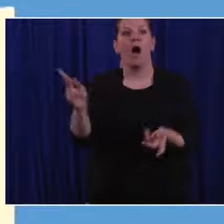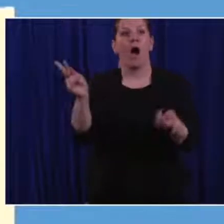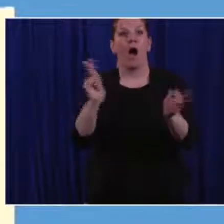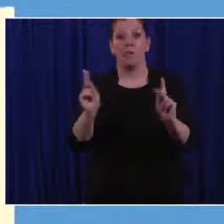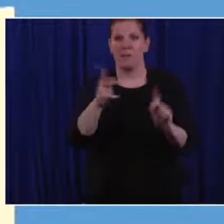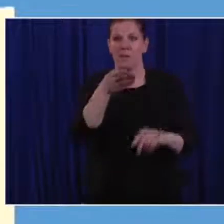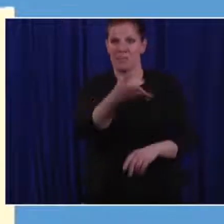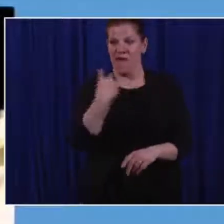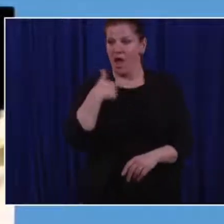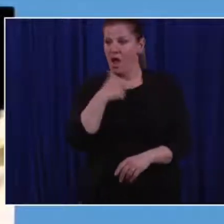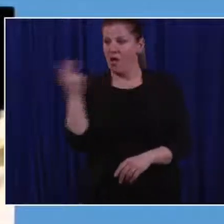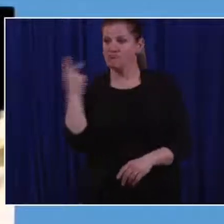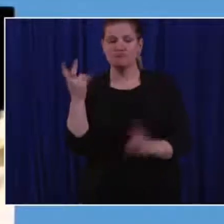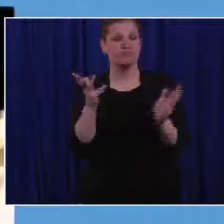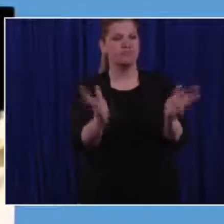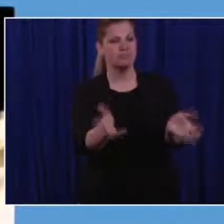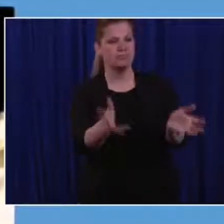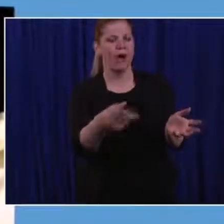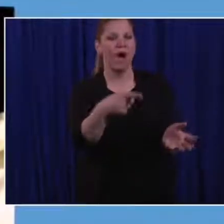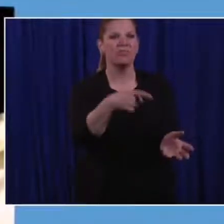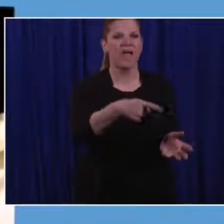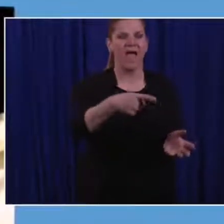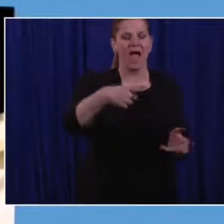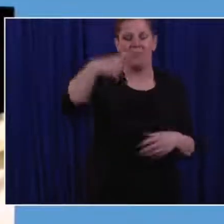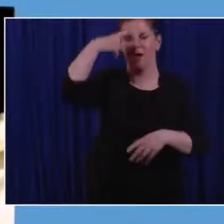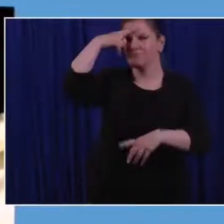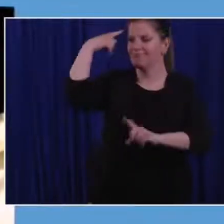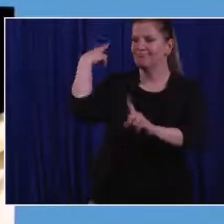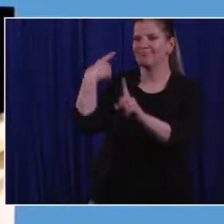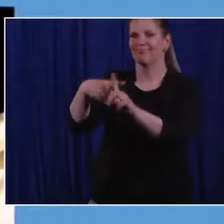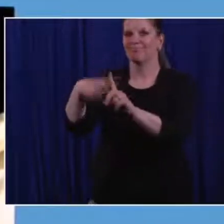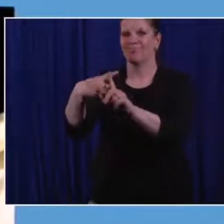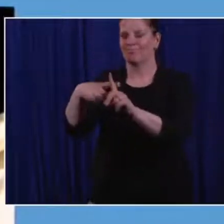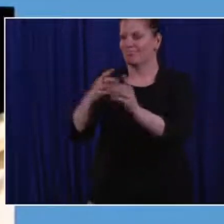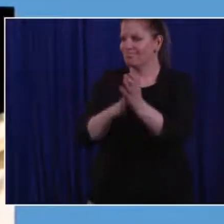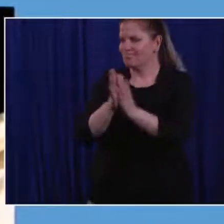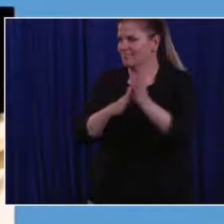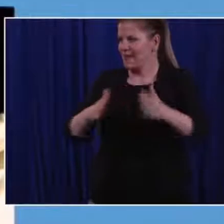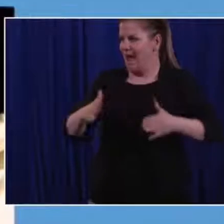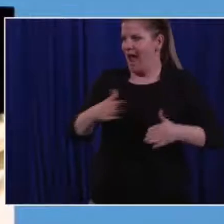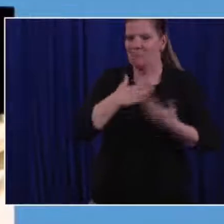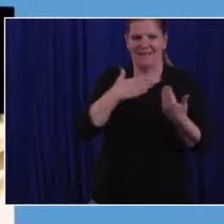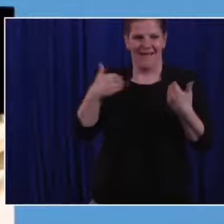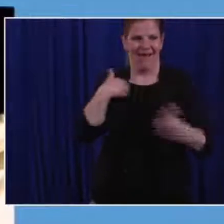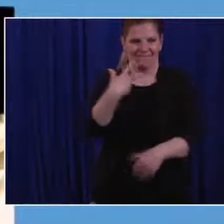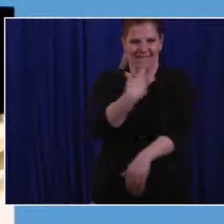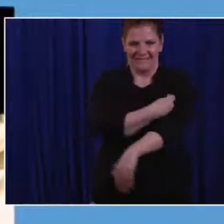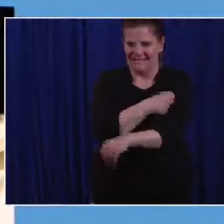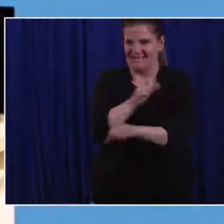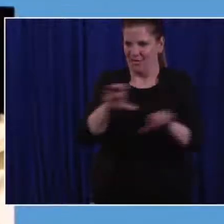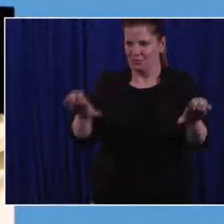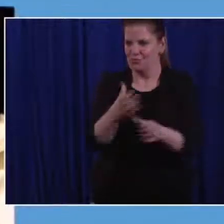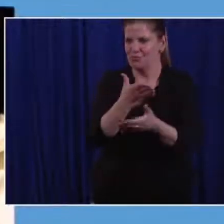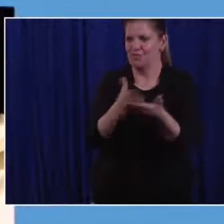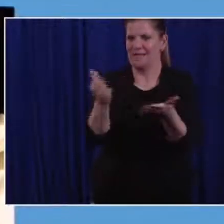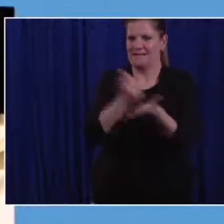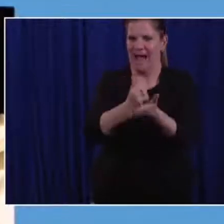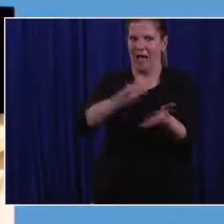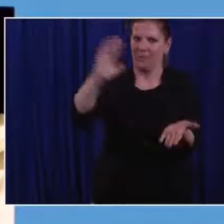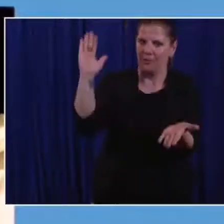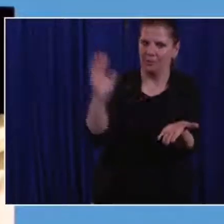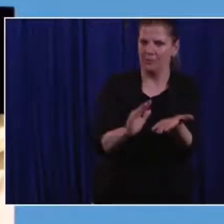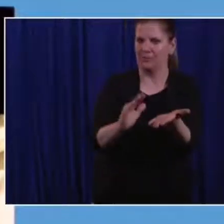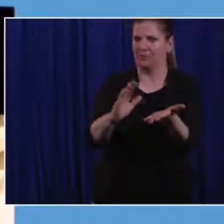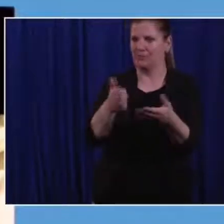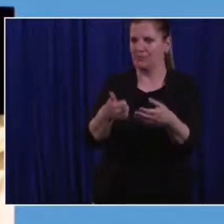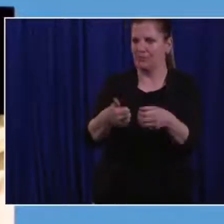optimism. They were happy that we're on the offense, happy that they would be able to see more of their family, more of their friends, and